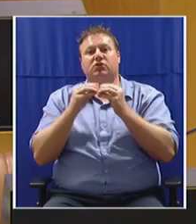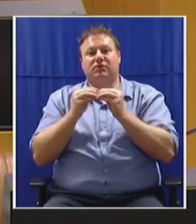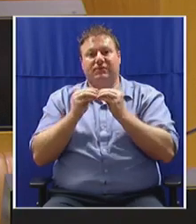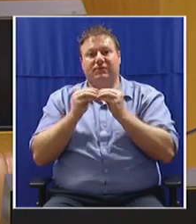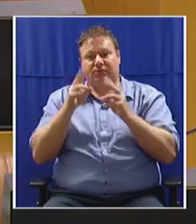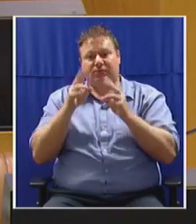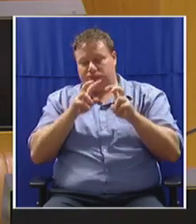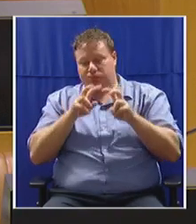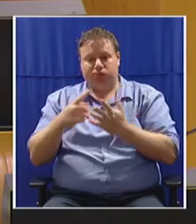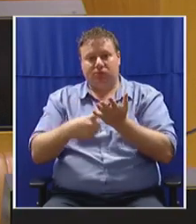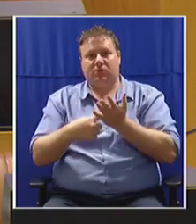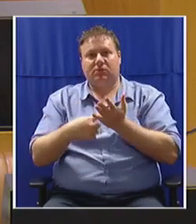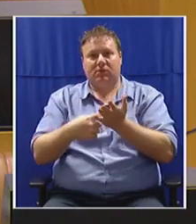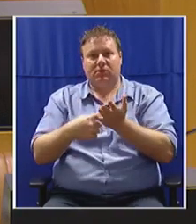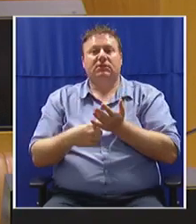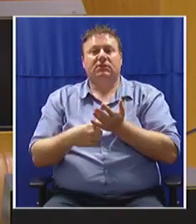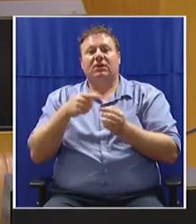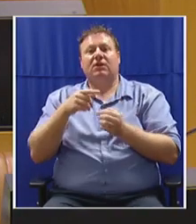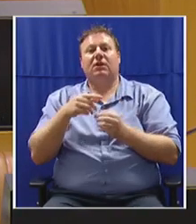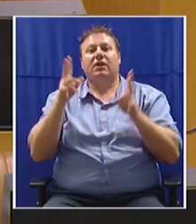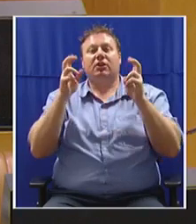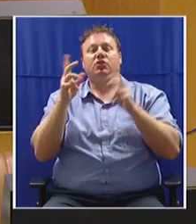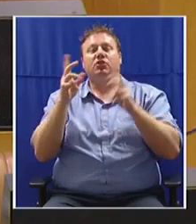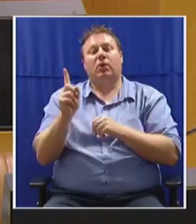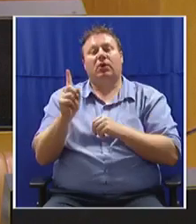khona ukuze ubuyiswe kungahlawulwanga.